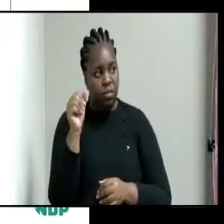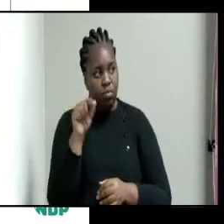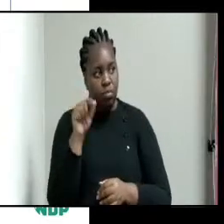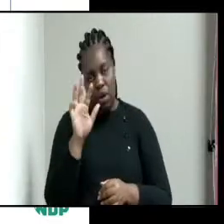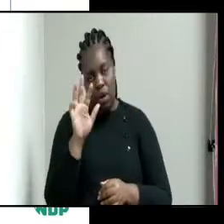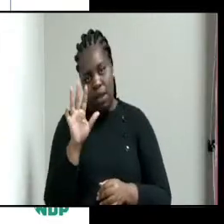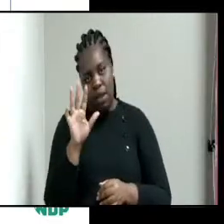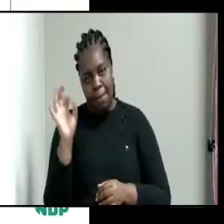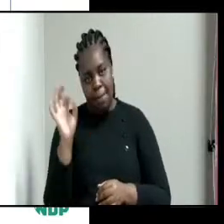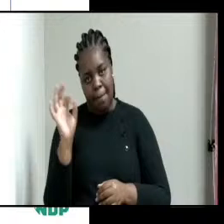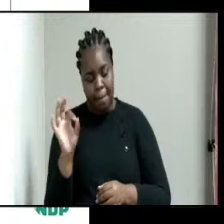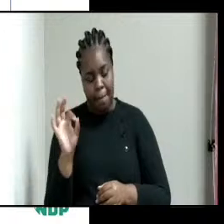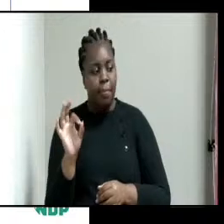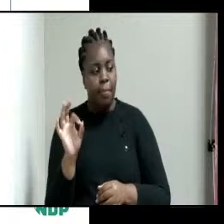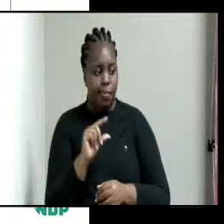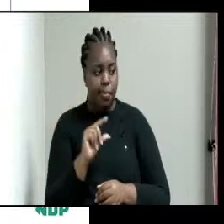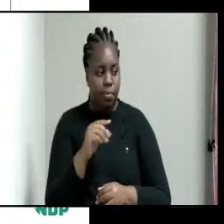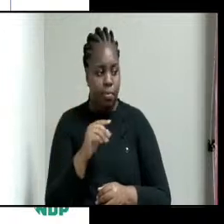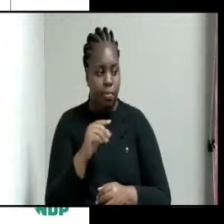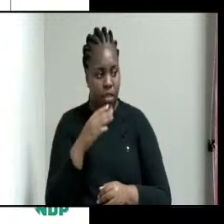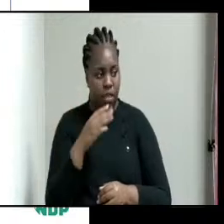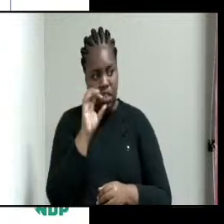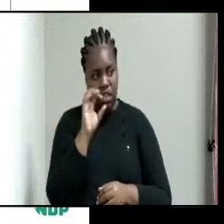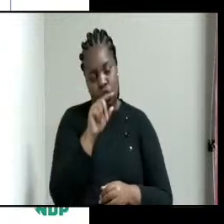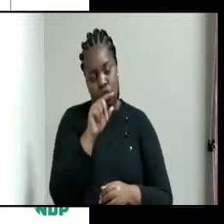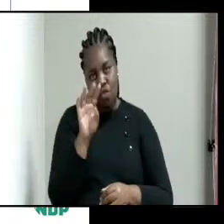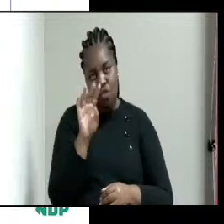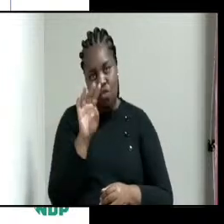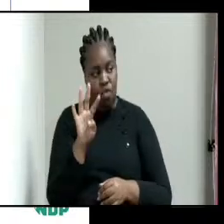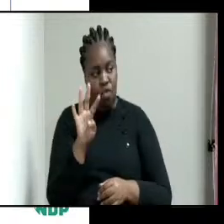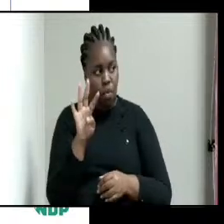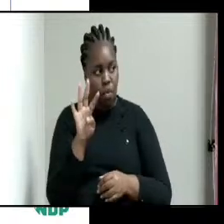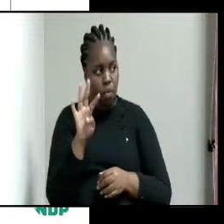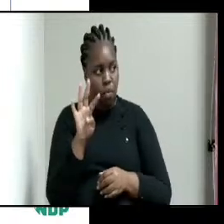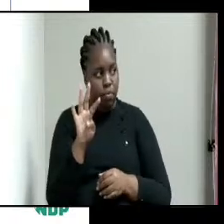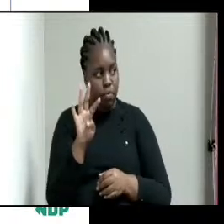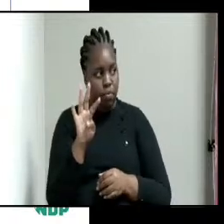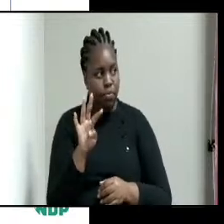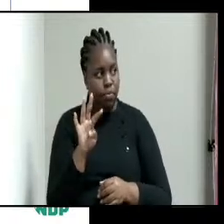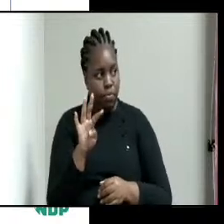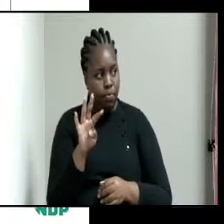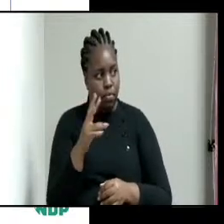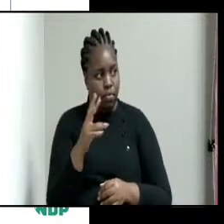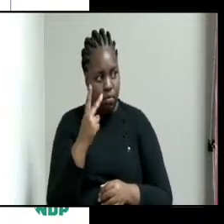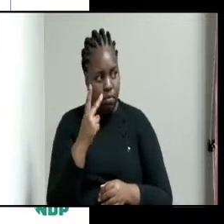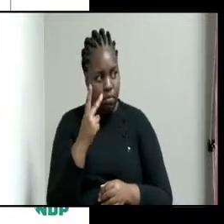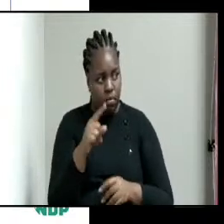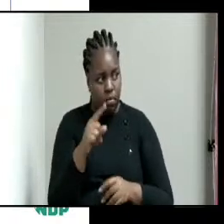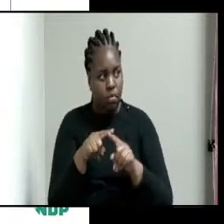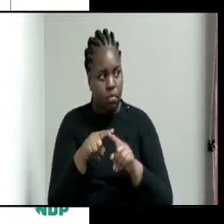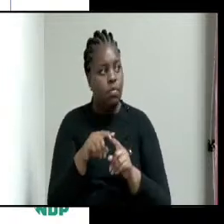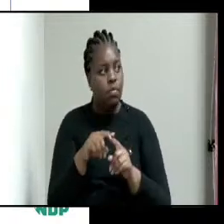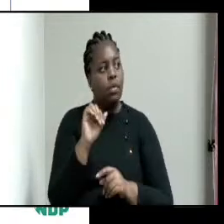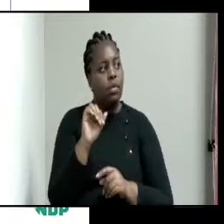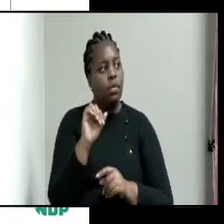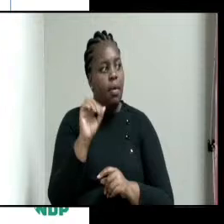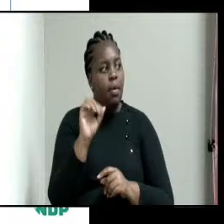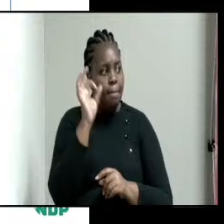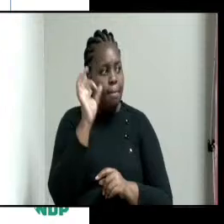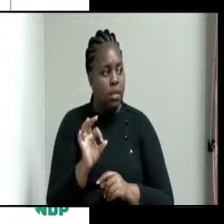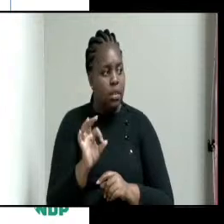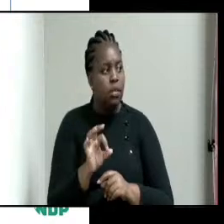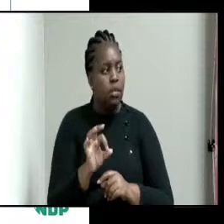56.9%, close to 57% for 0 to 4 years, and so forth, 57 sort of base percent